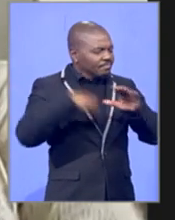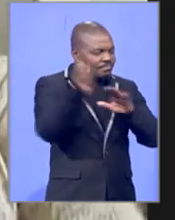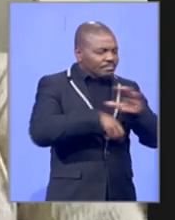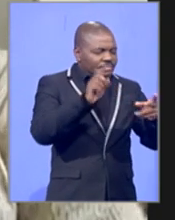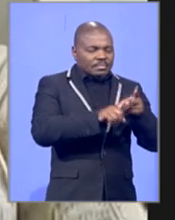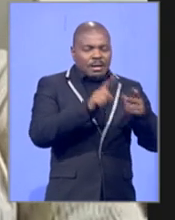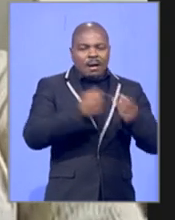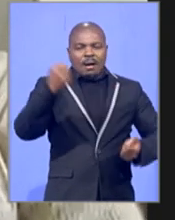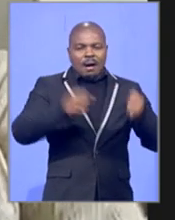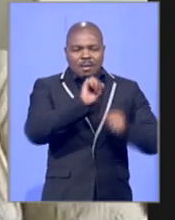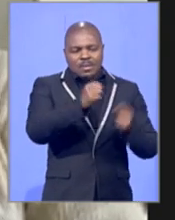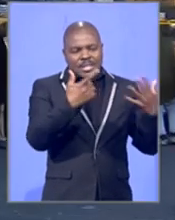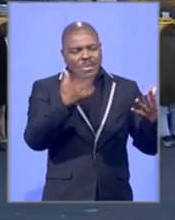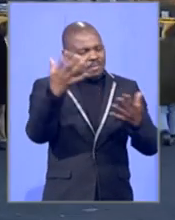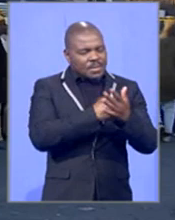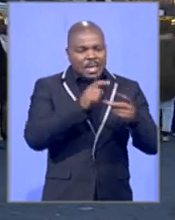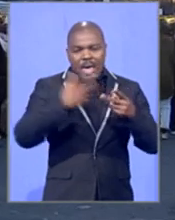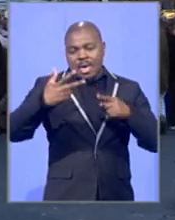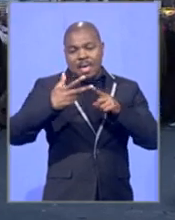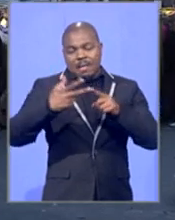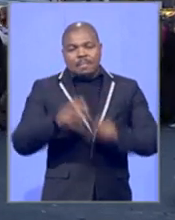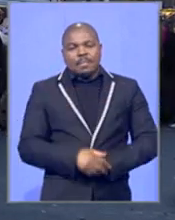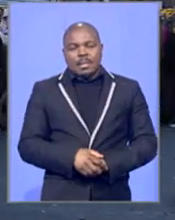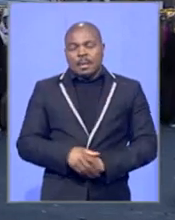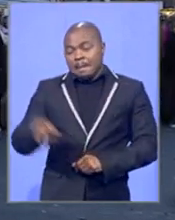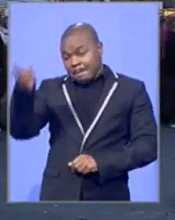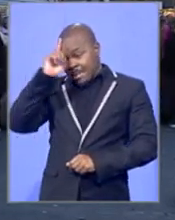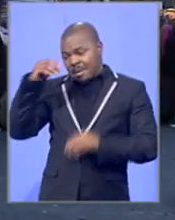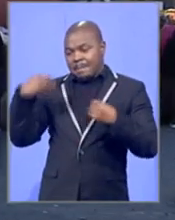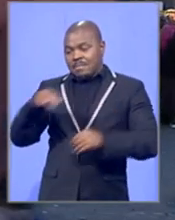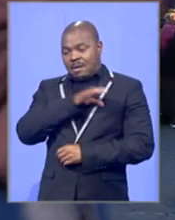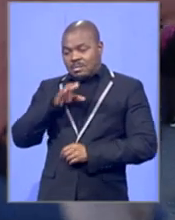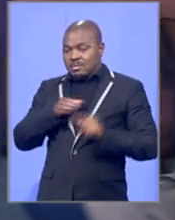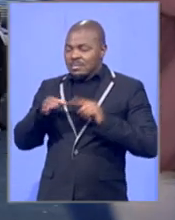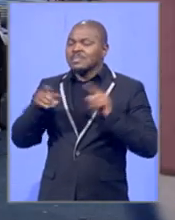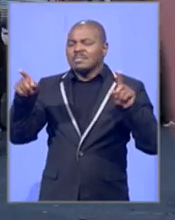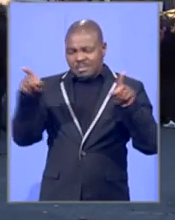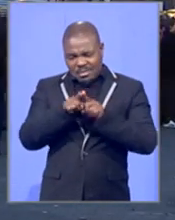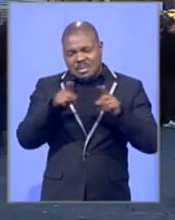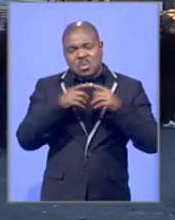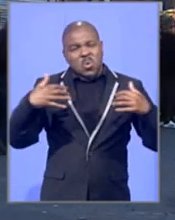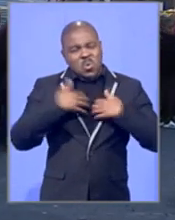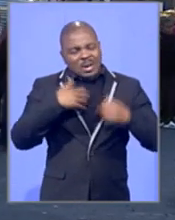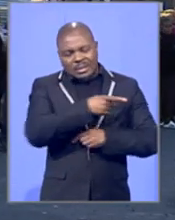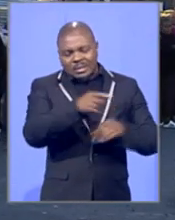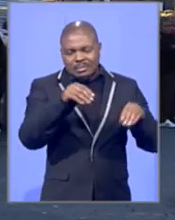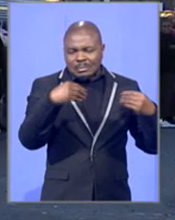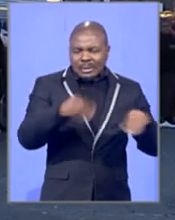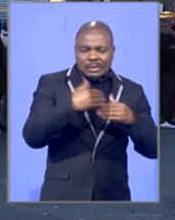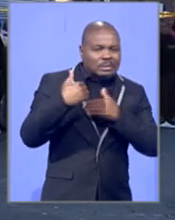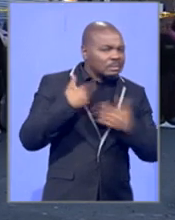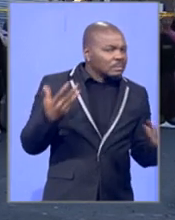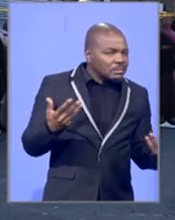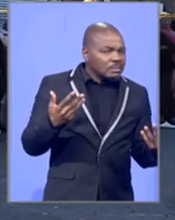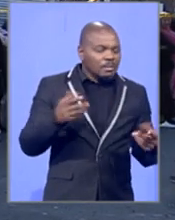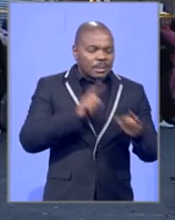cars and the owner's car were taken. Ba Black Business Council le bona ba hlobaetjwa ke polokego ya dikgobotsi le ditiro tsa